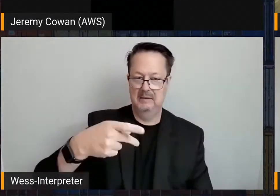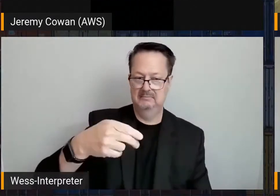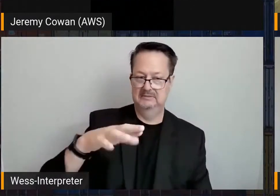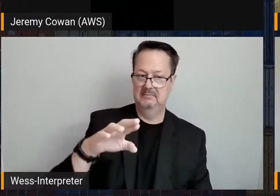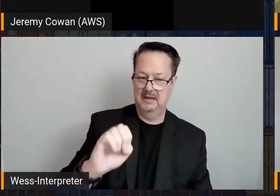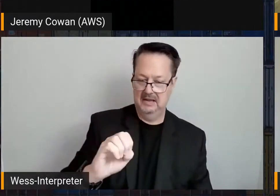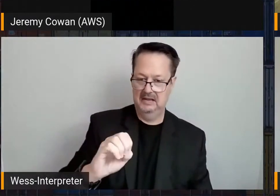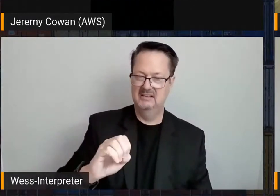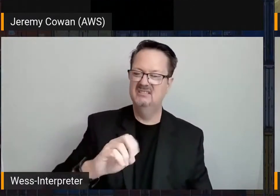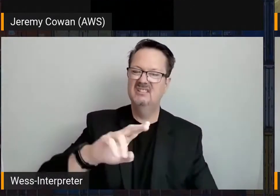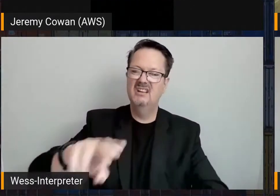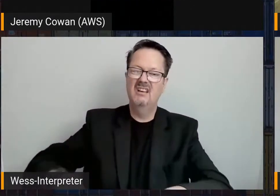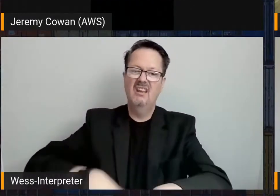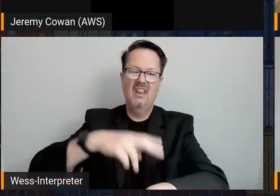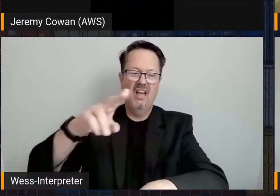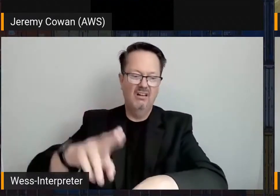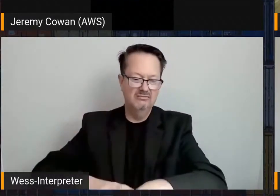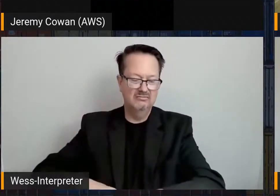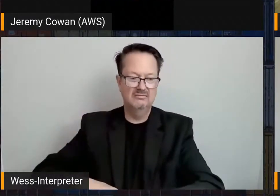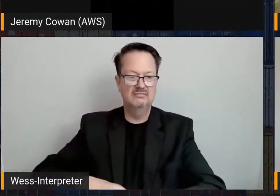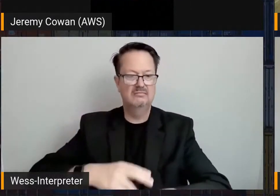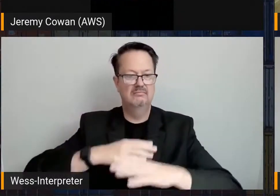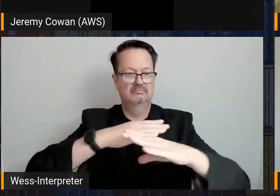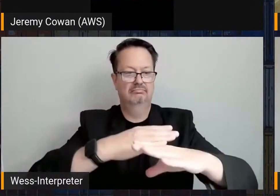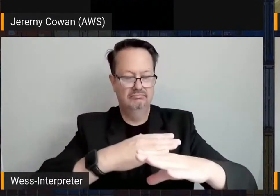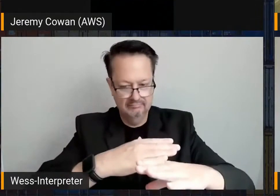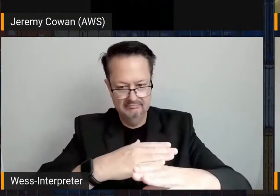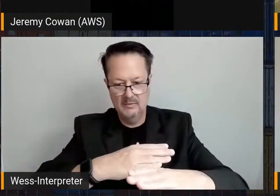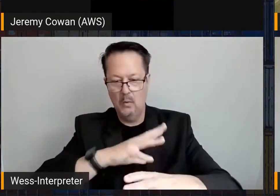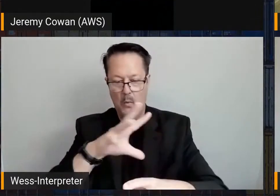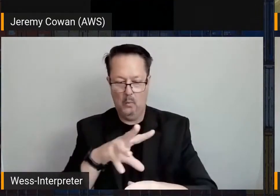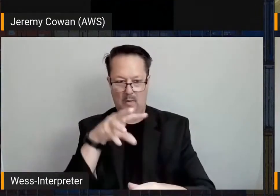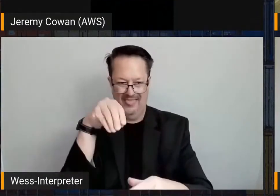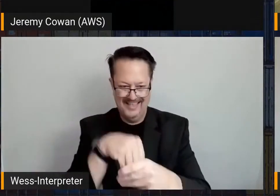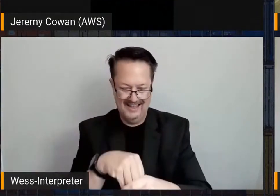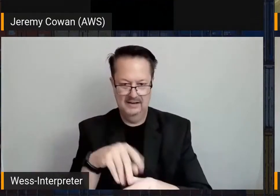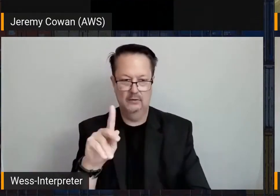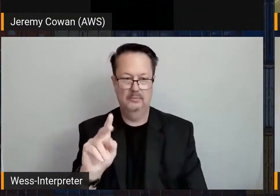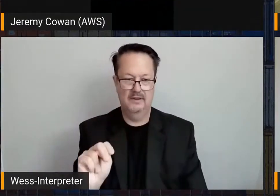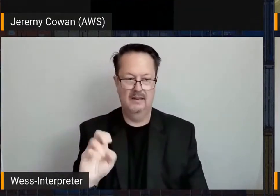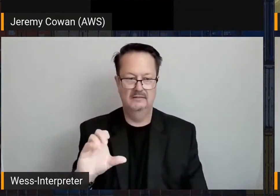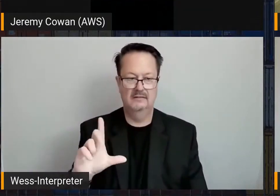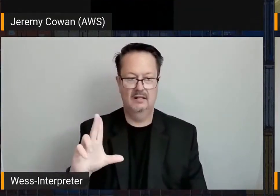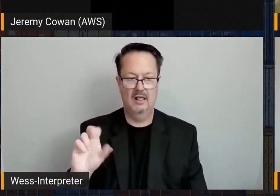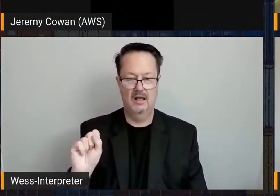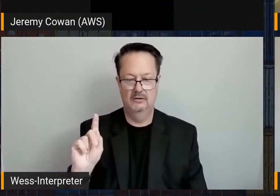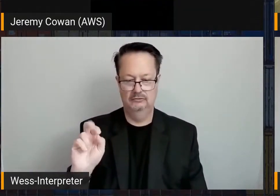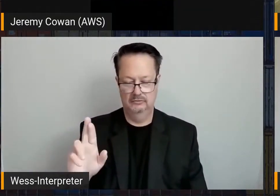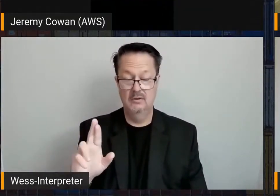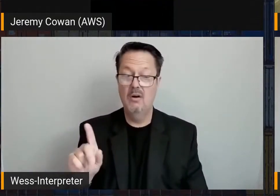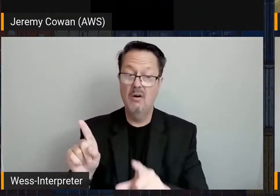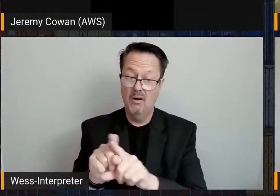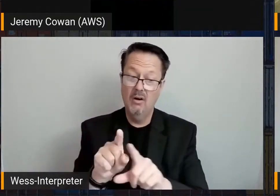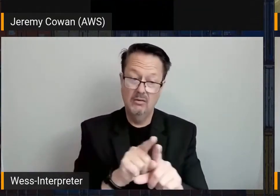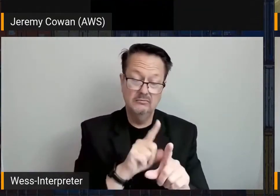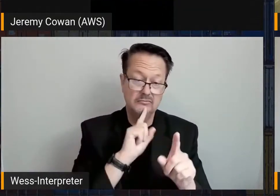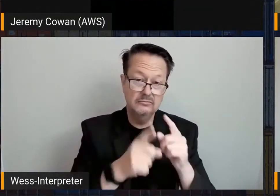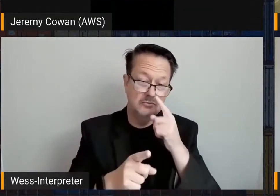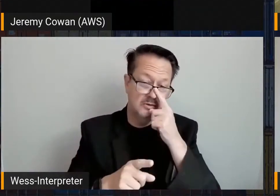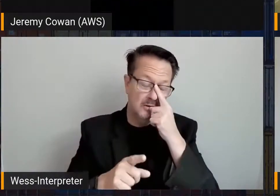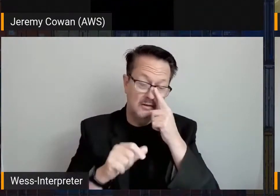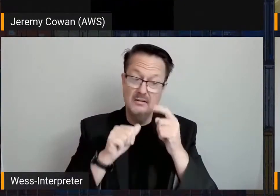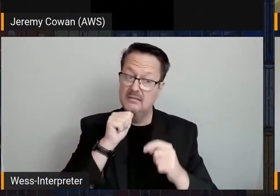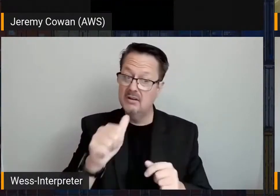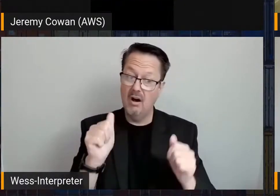a natural boundary within a Kubernetes cluster. It's also the case, though, that not